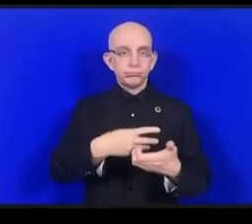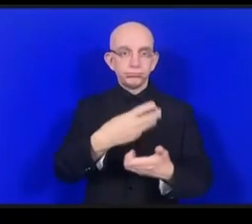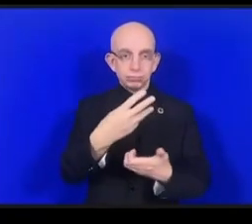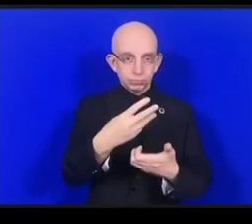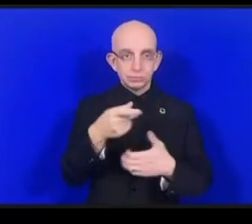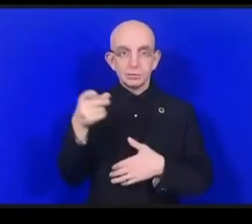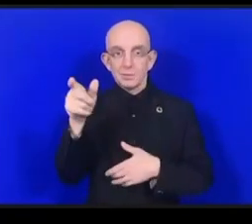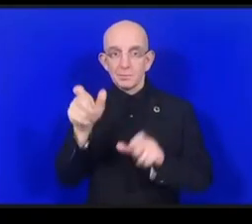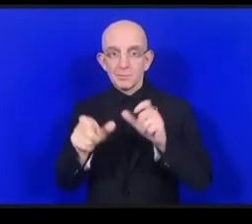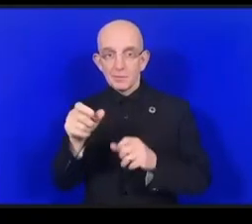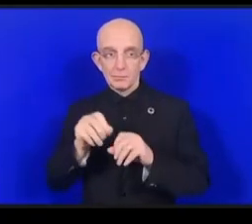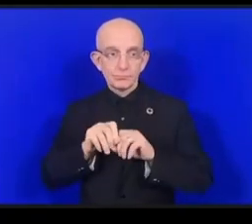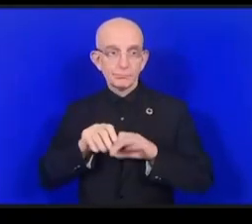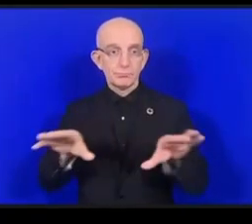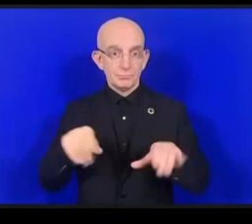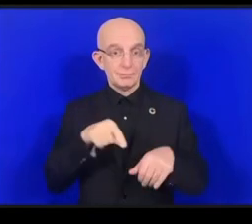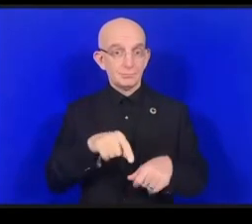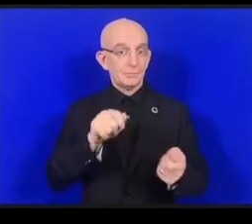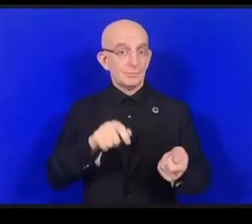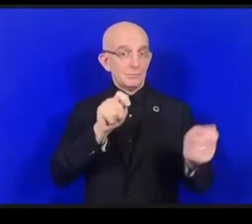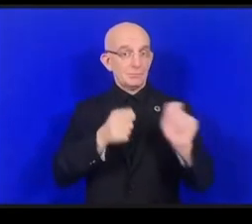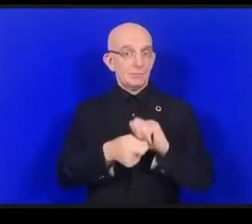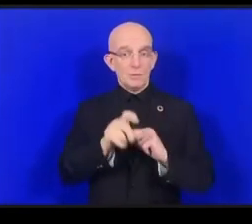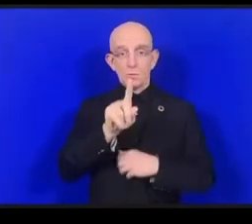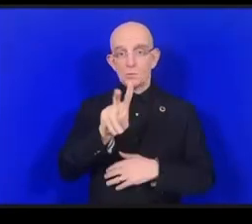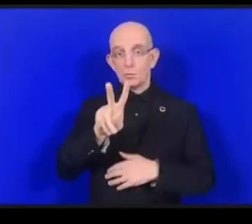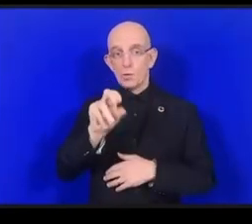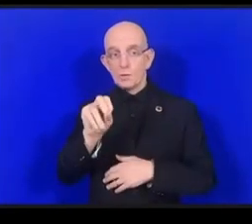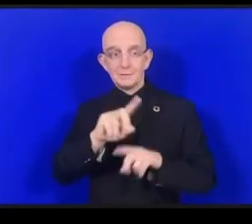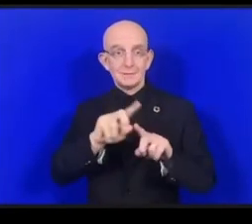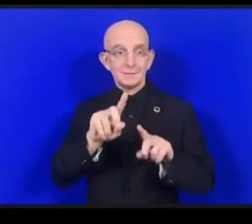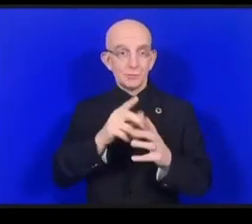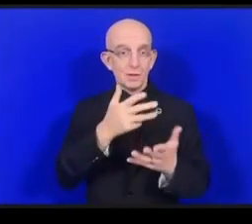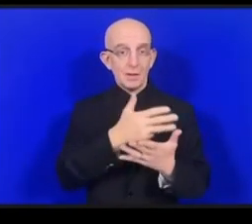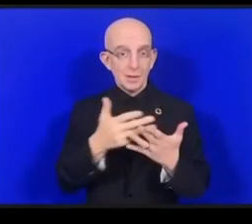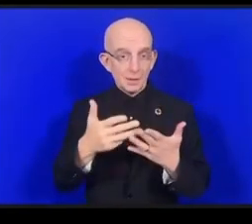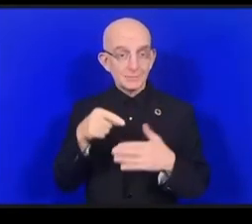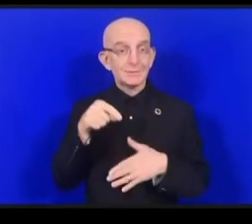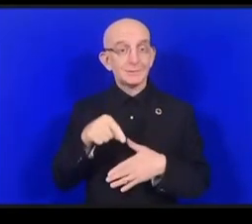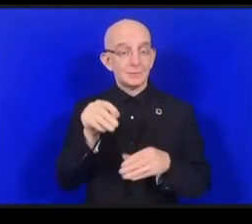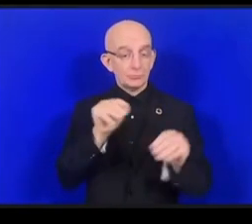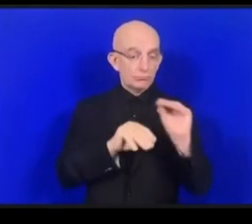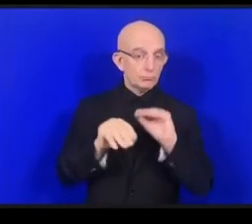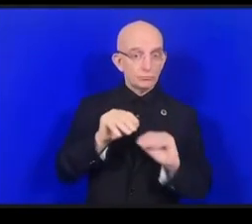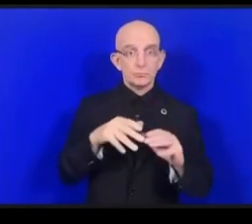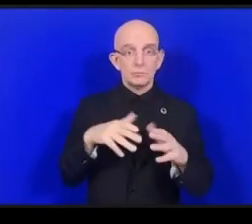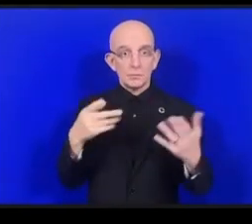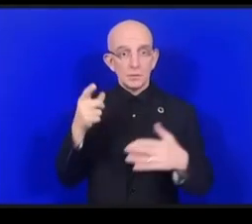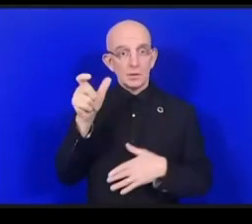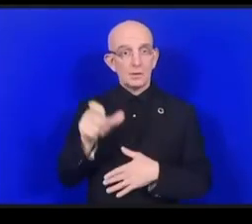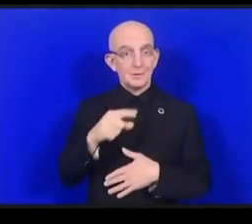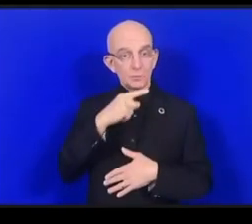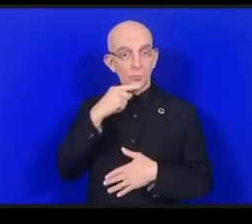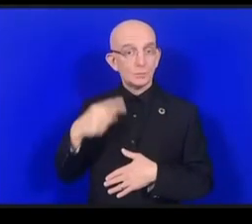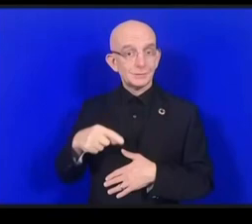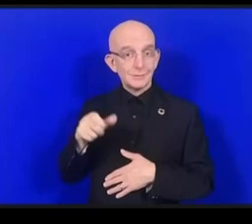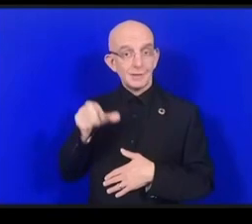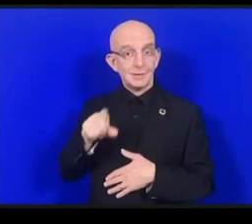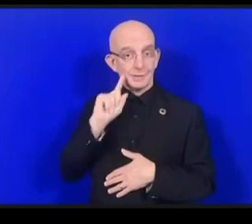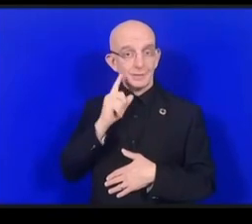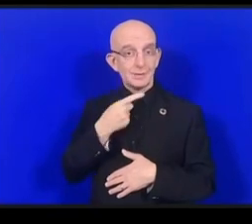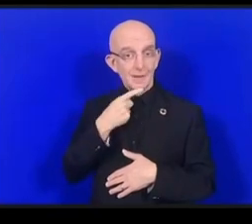deaf engineer. So I want to reinforce the point that people with these problems also can have the skill to help us